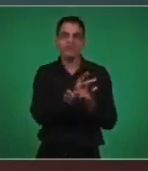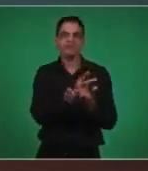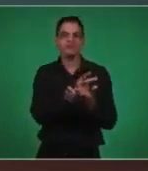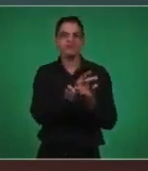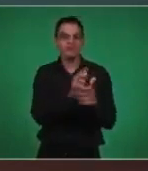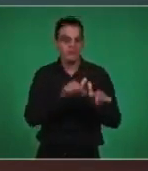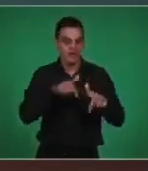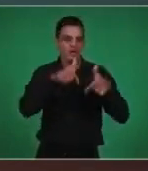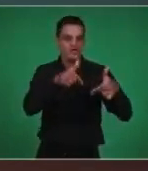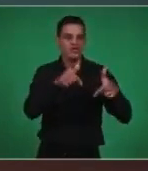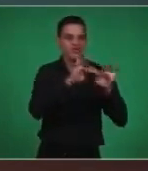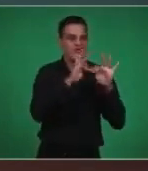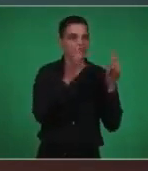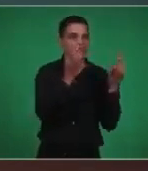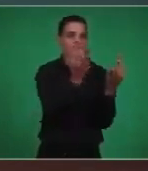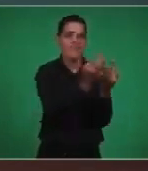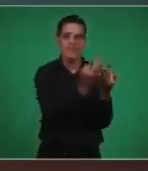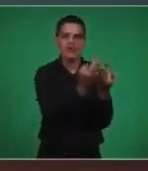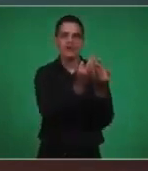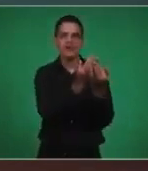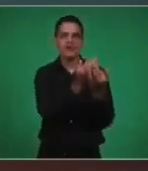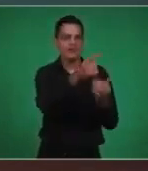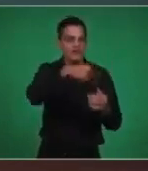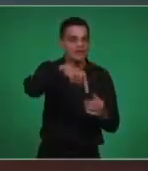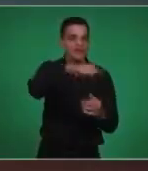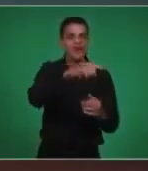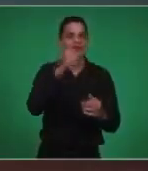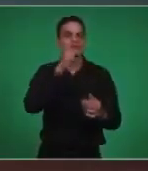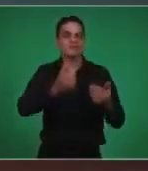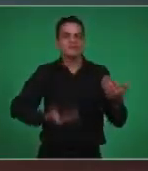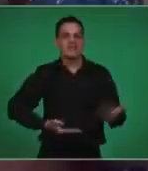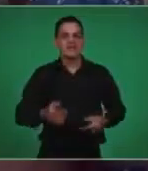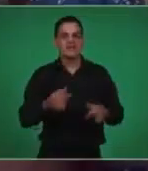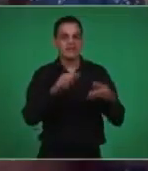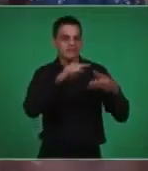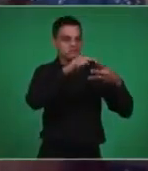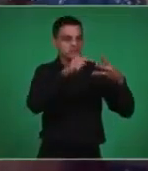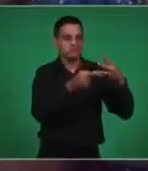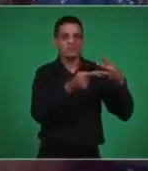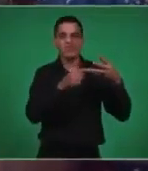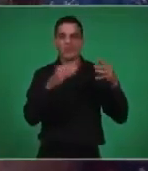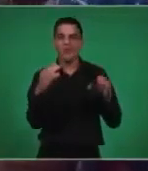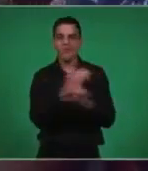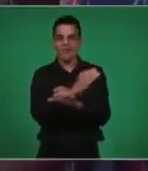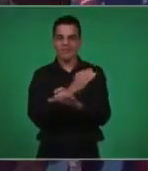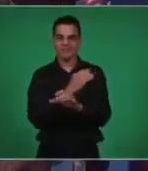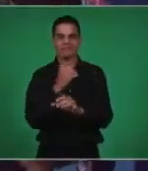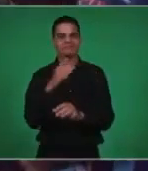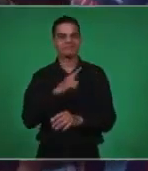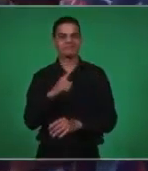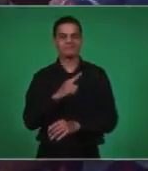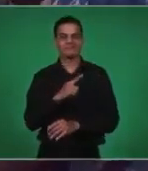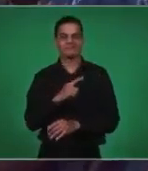so that would be a balance in the three parts, spiritual, familiar, and secular.